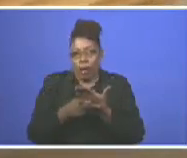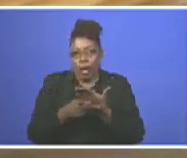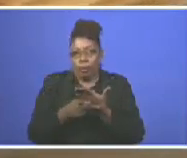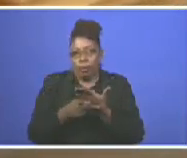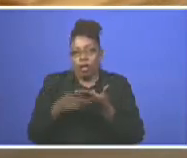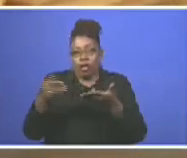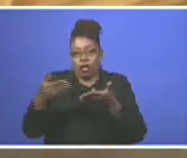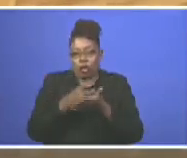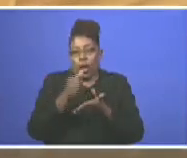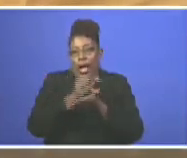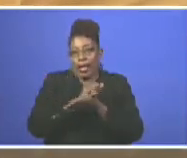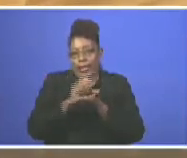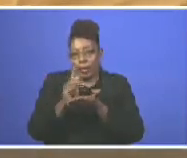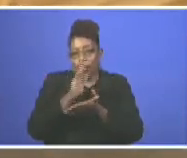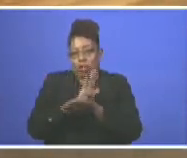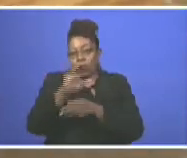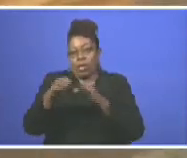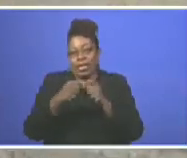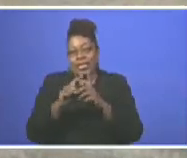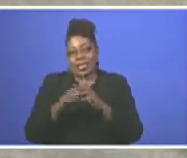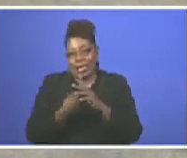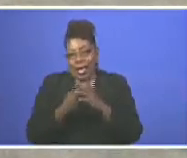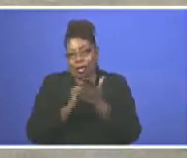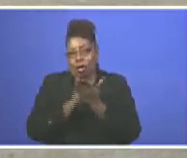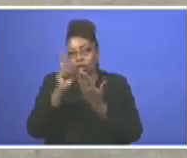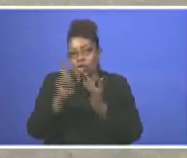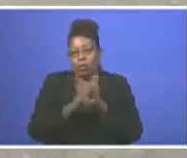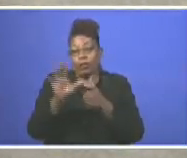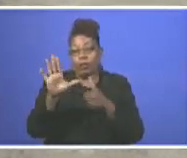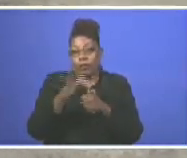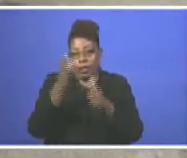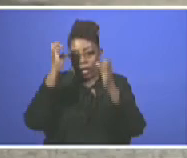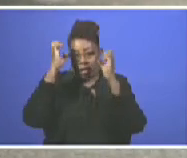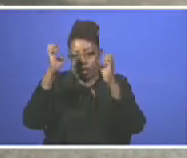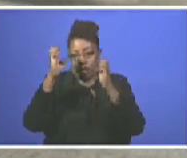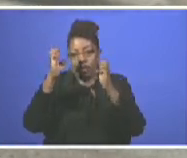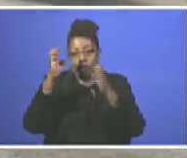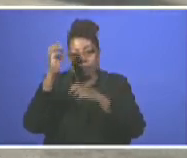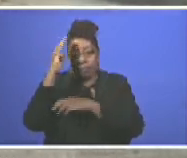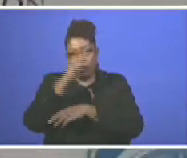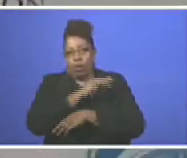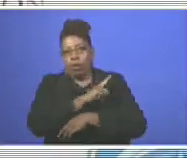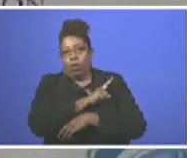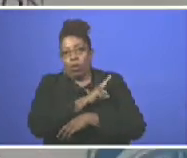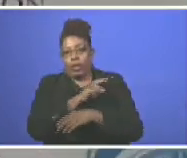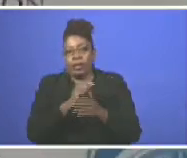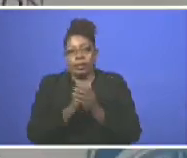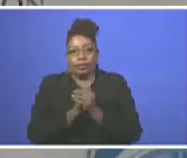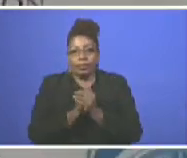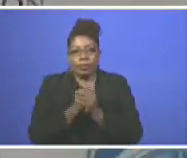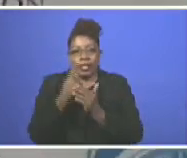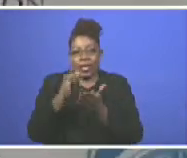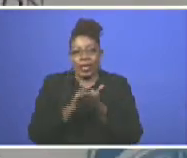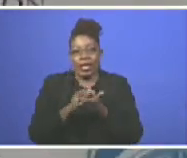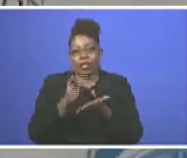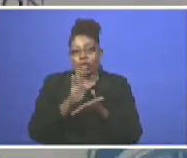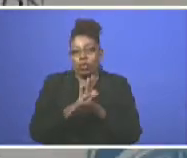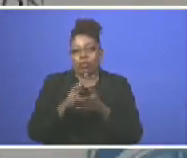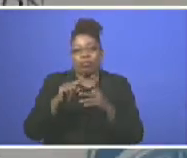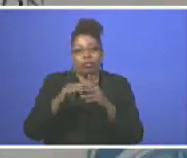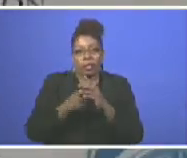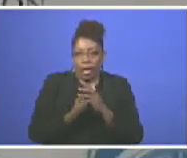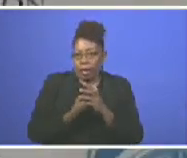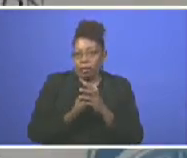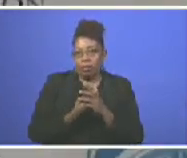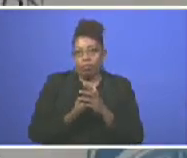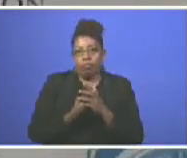the new academic school year begins on October 5th, says Education Minister Jeff Lloyd. So as soon as school begins, we are going